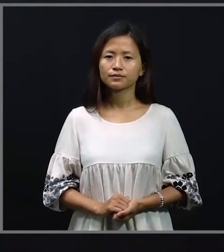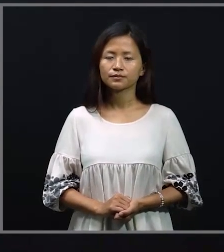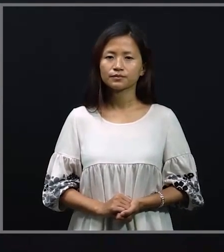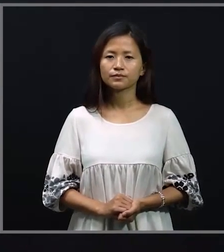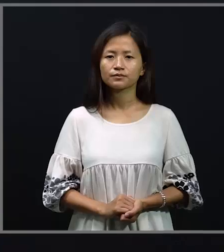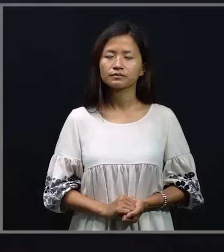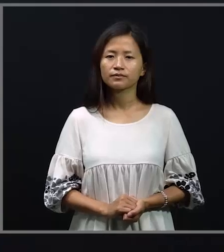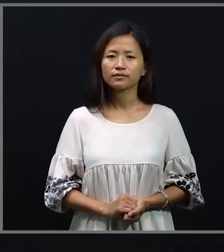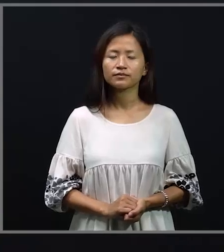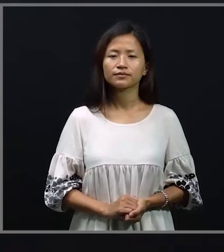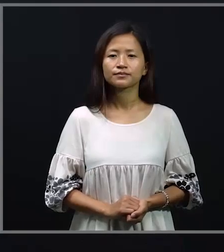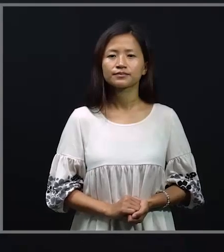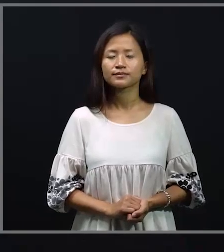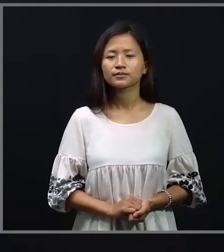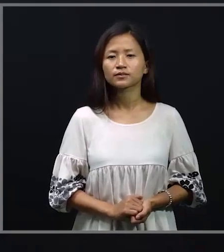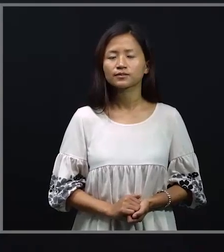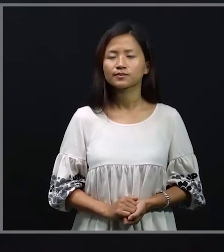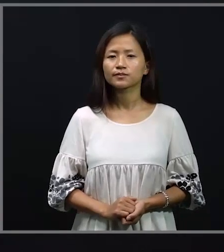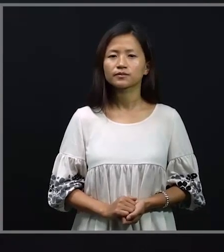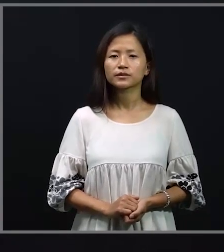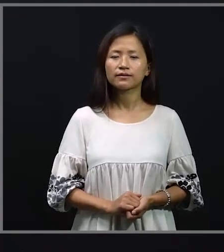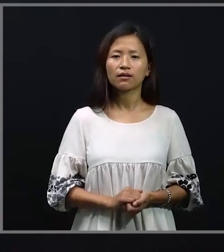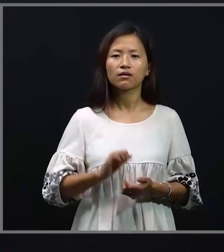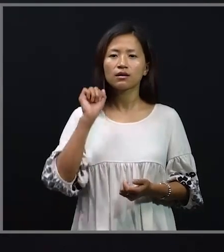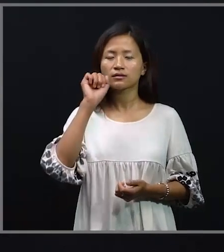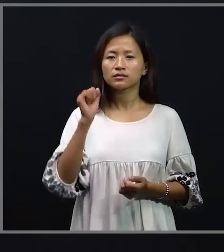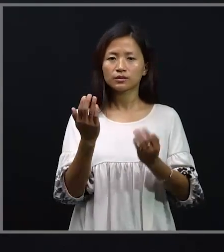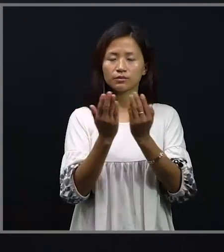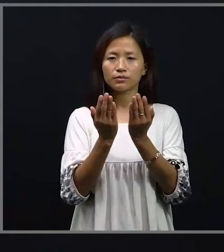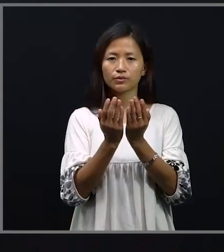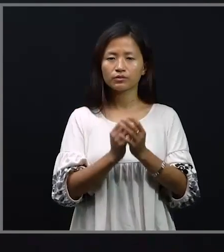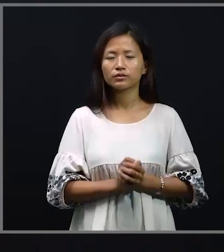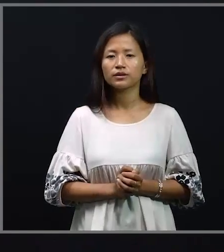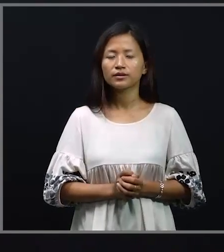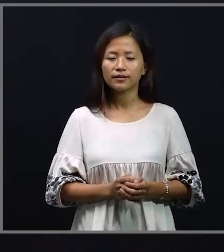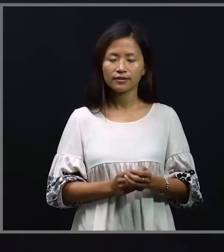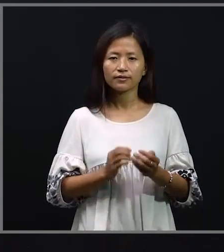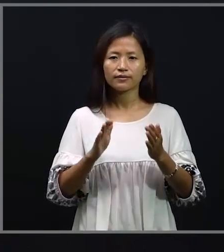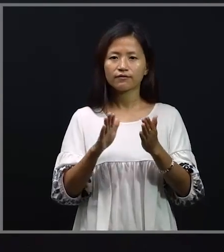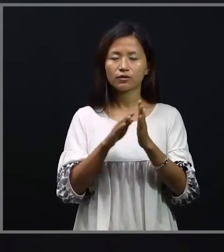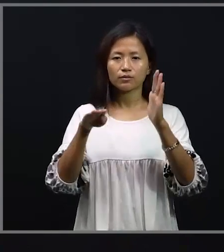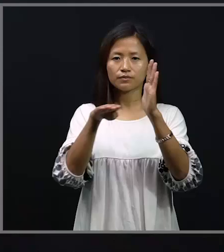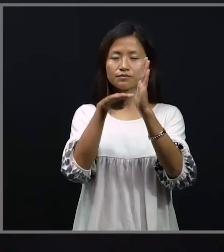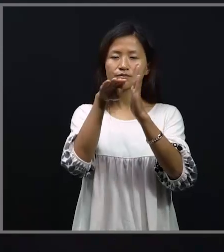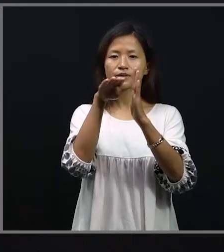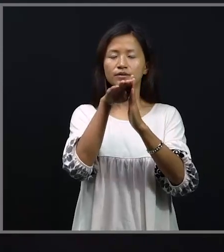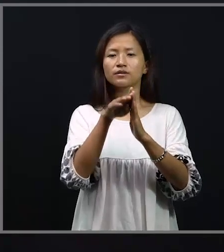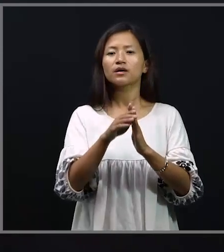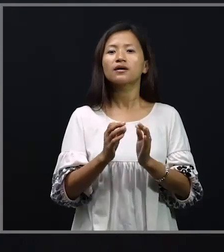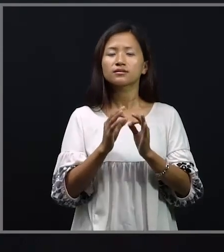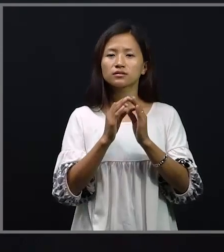this is his book, The Political System is his book. In this book, he developed a theory. Okay, this theory is known